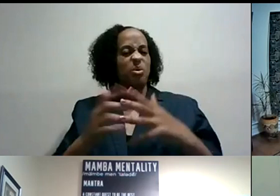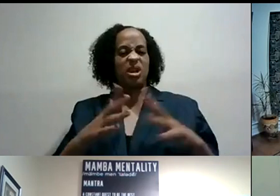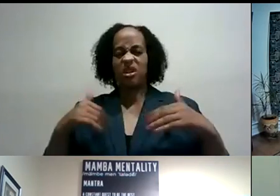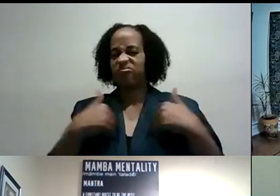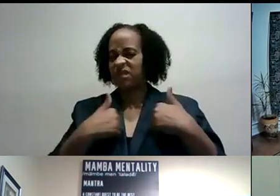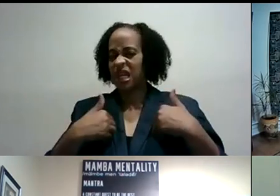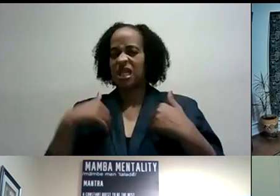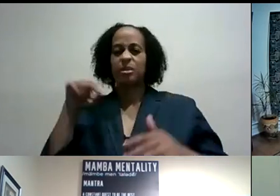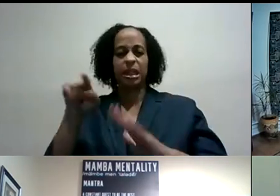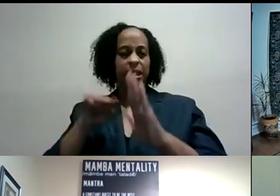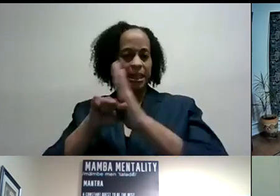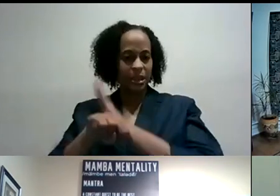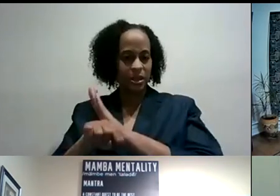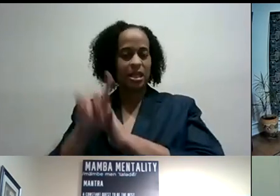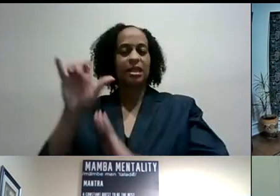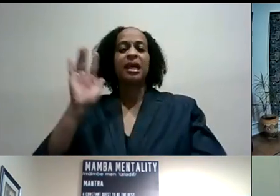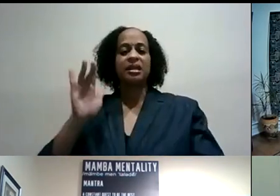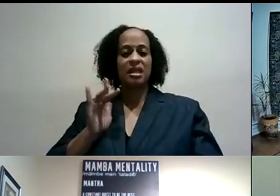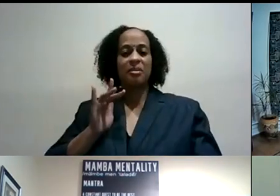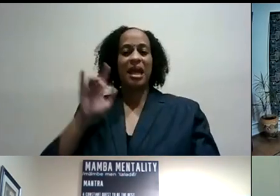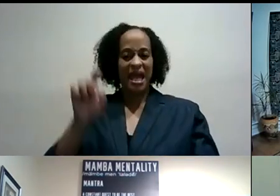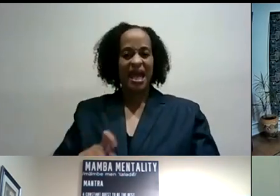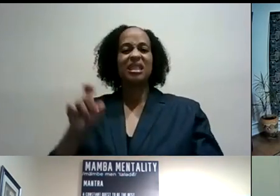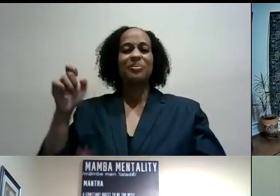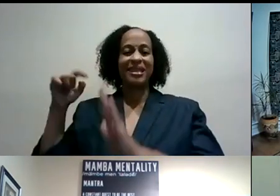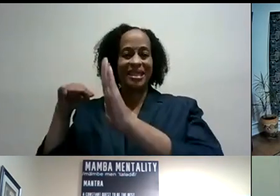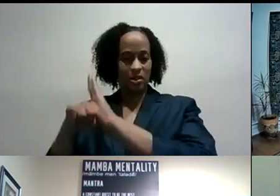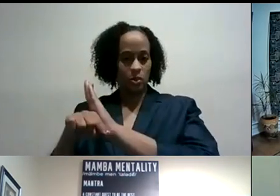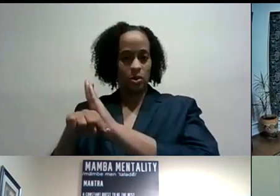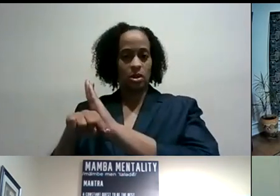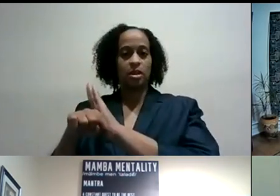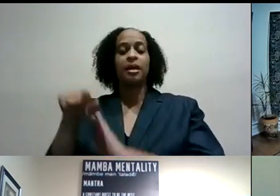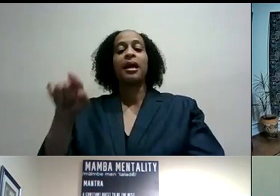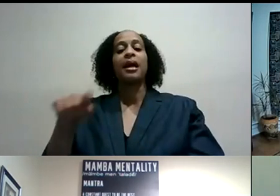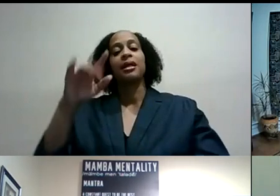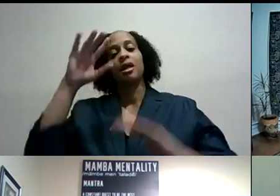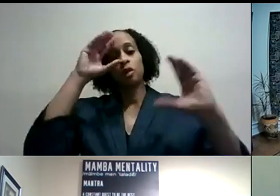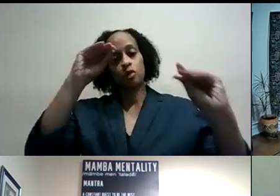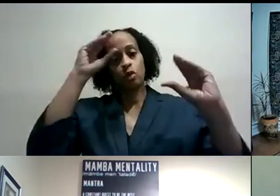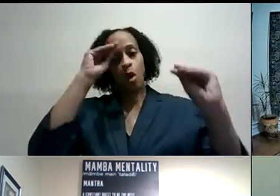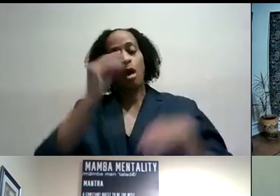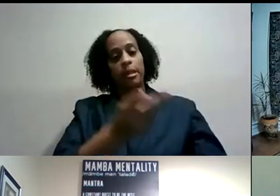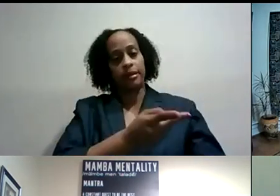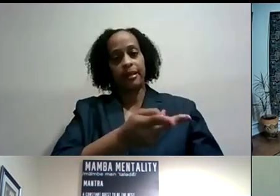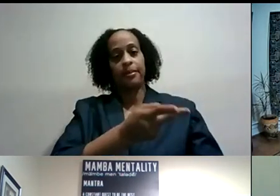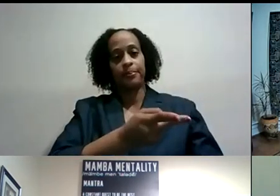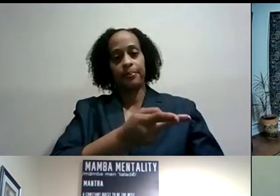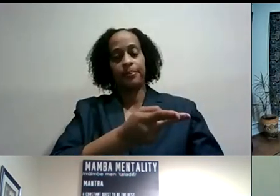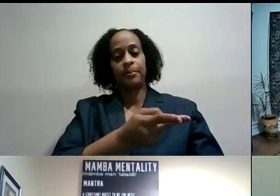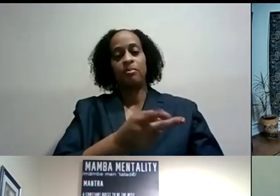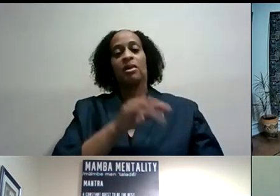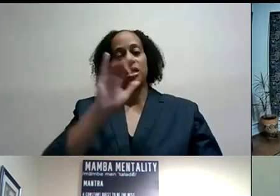he killed at that time had to be killed. And he taught them at